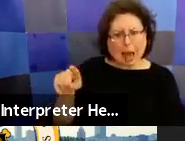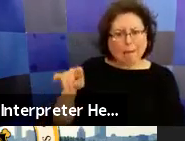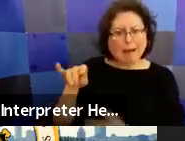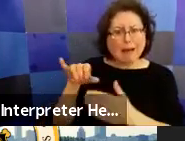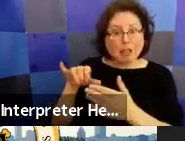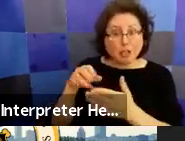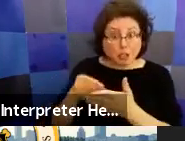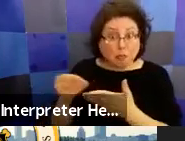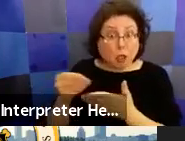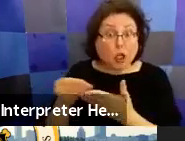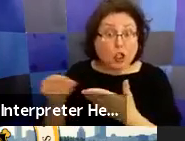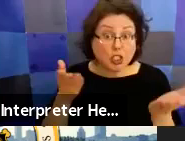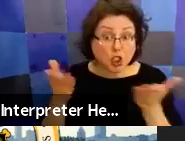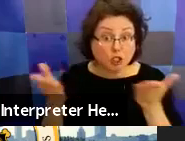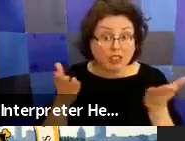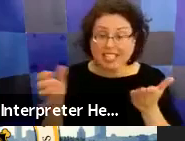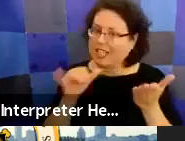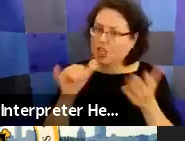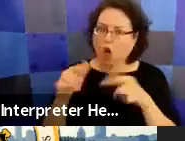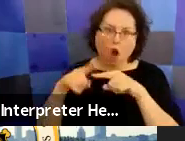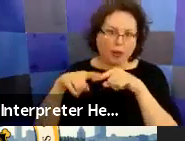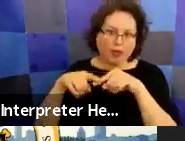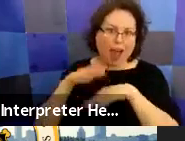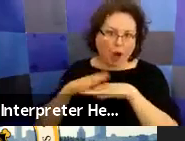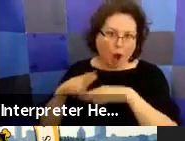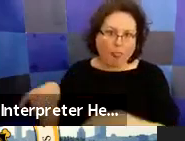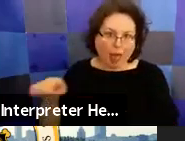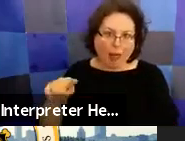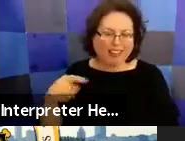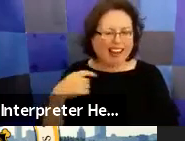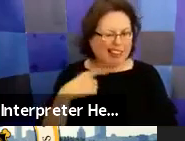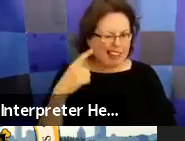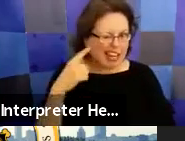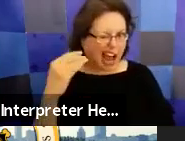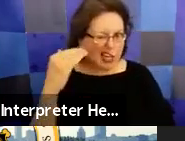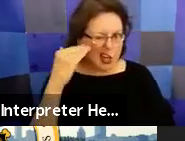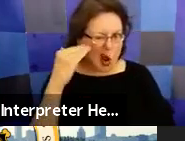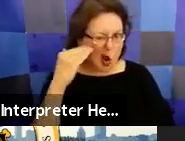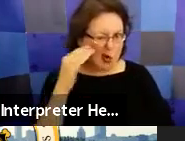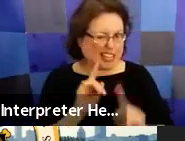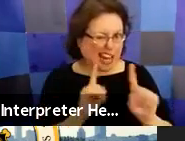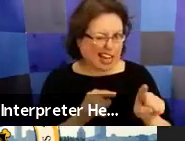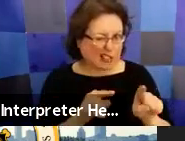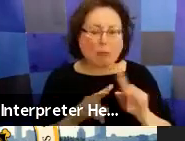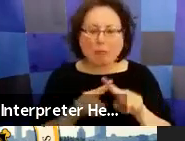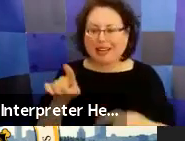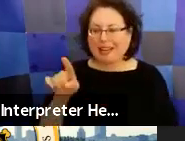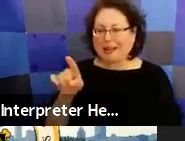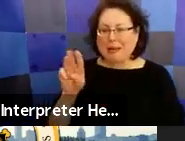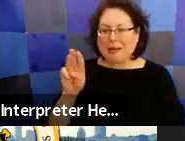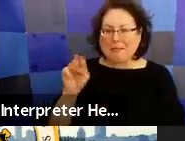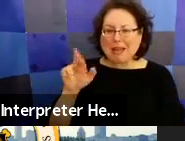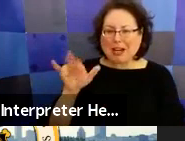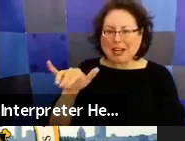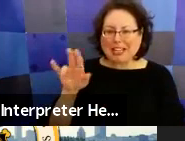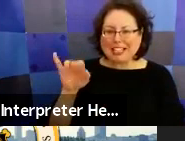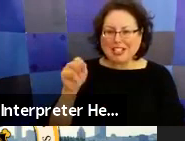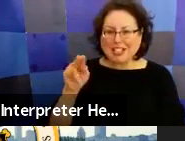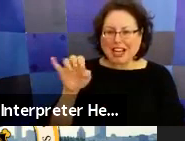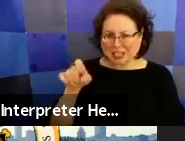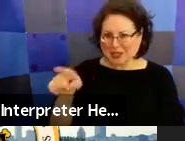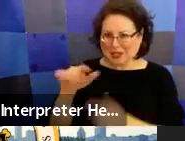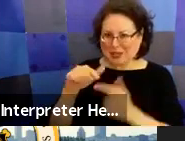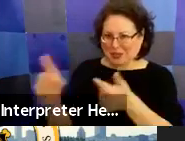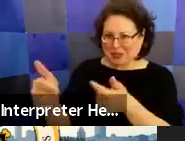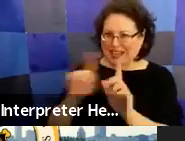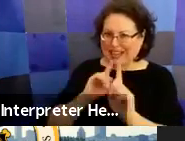purchase services and not rely on them? I think I know the answer to this question, but Mary Jane, I'll let you answer. Sure. I just want to